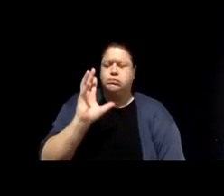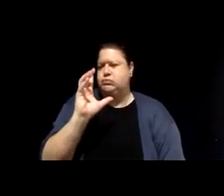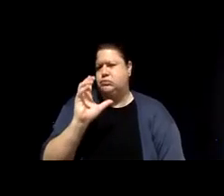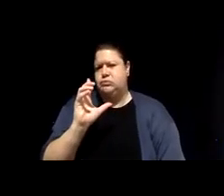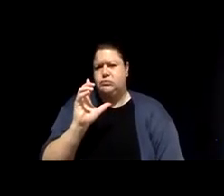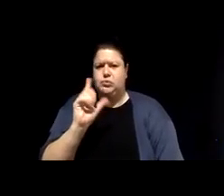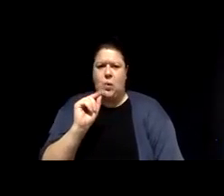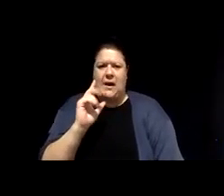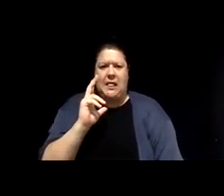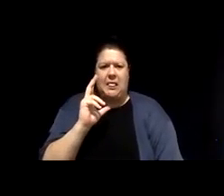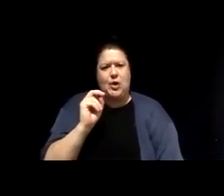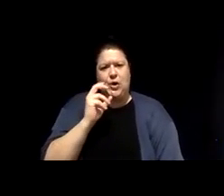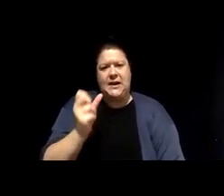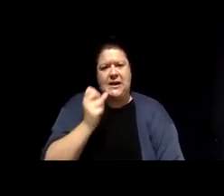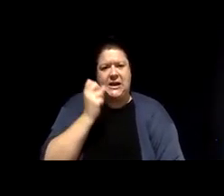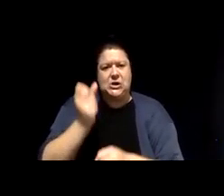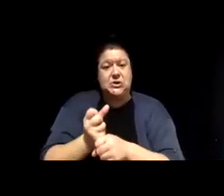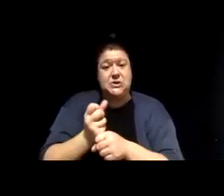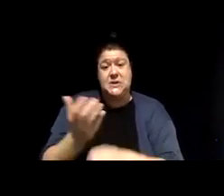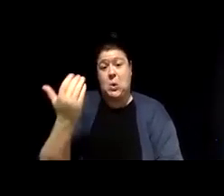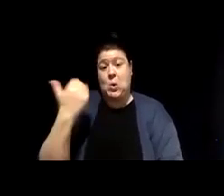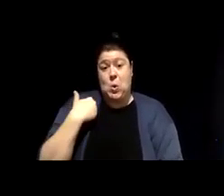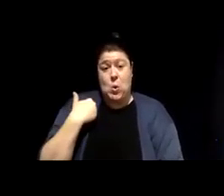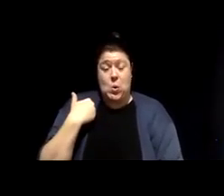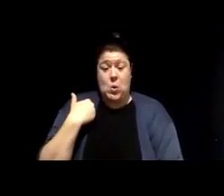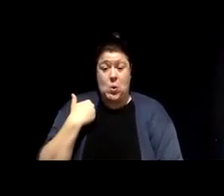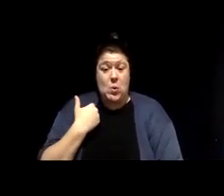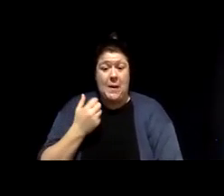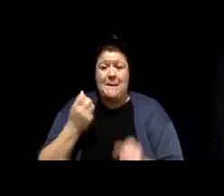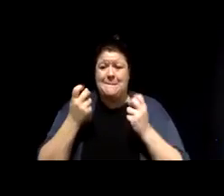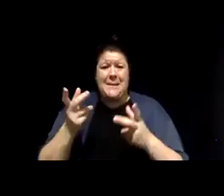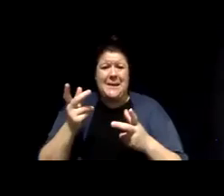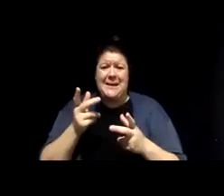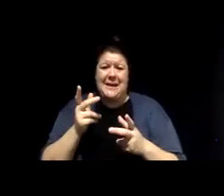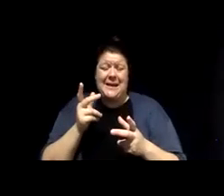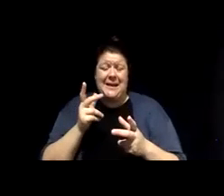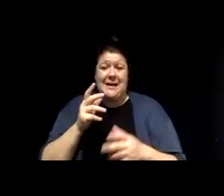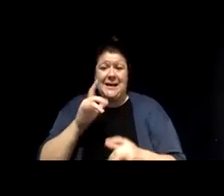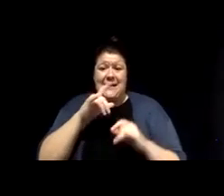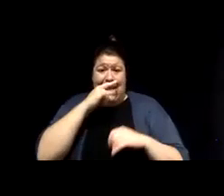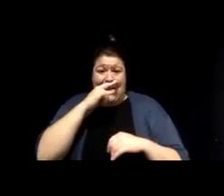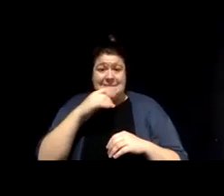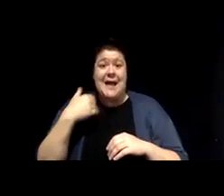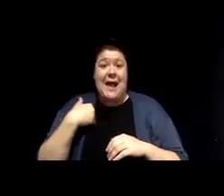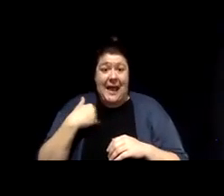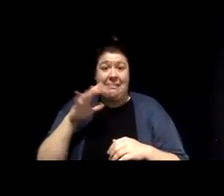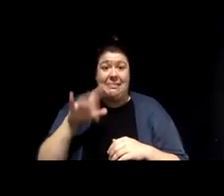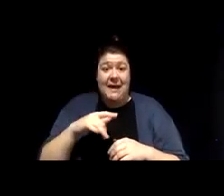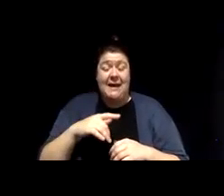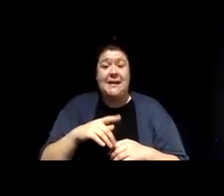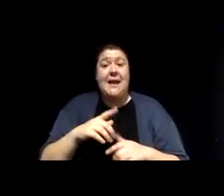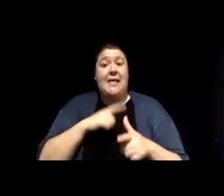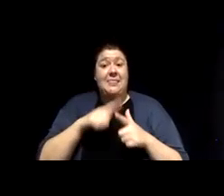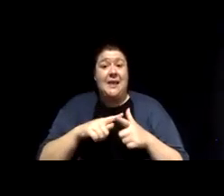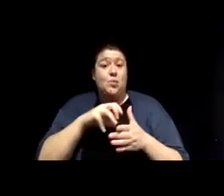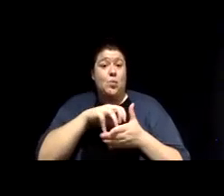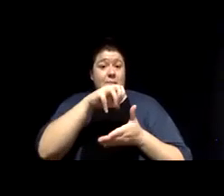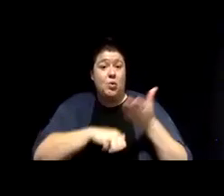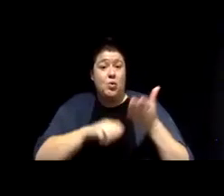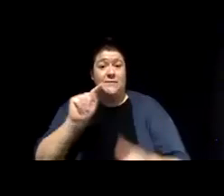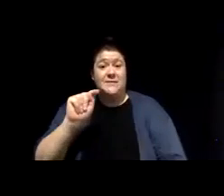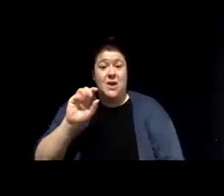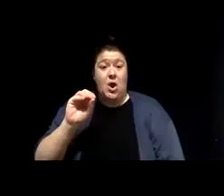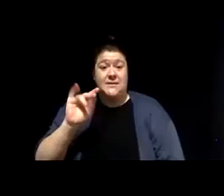a lot of the kids had tonsillectomies where their tonsils were removed if there was a lot